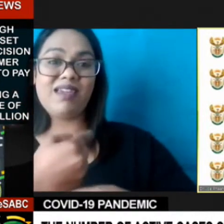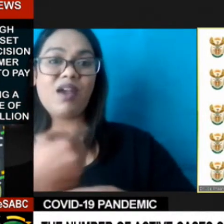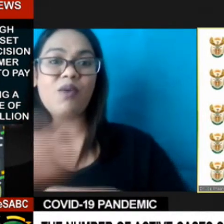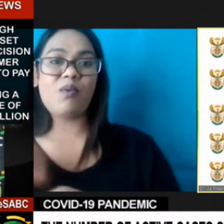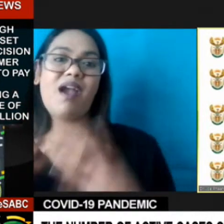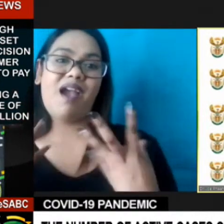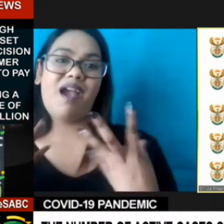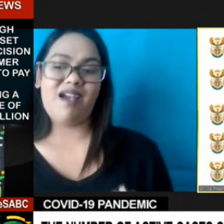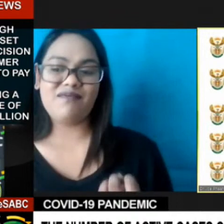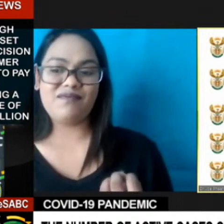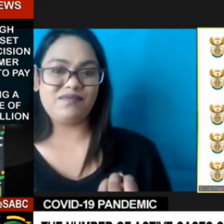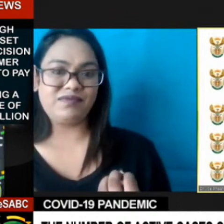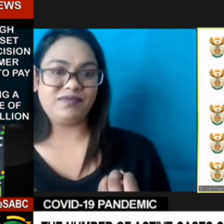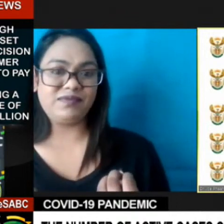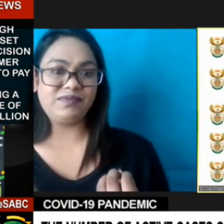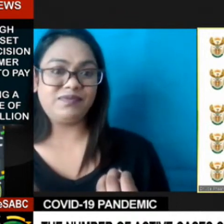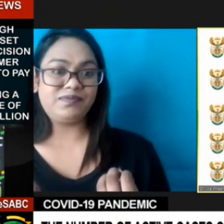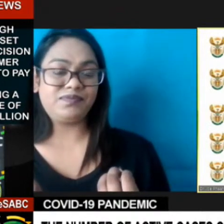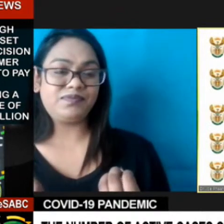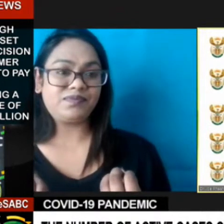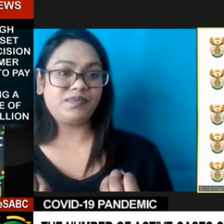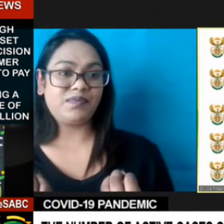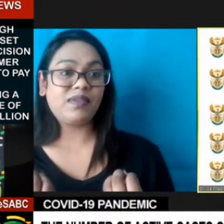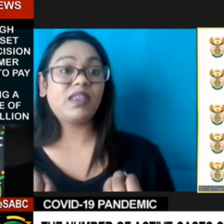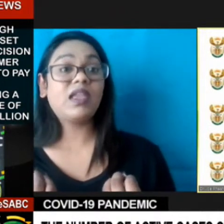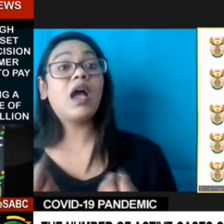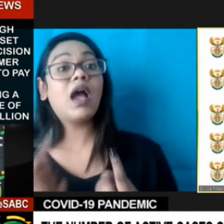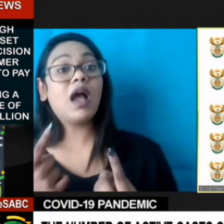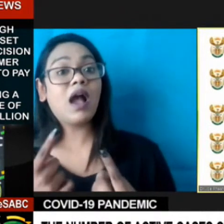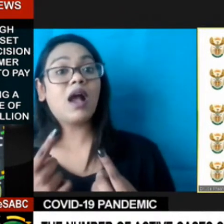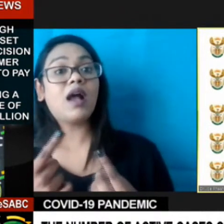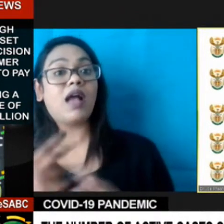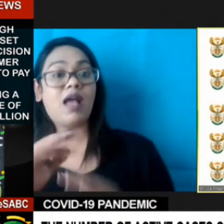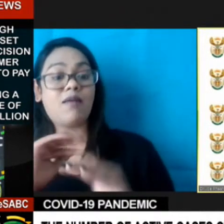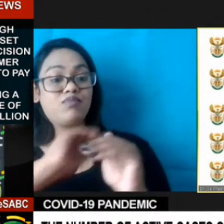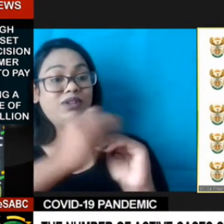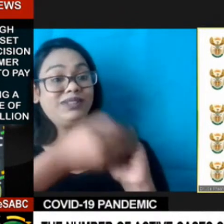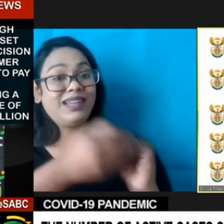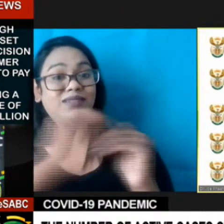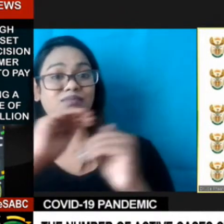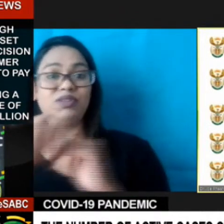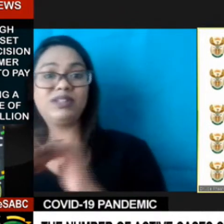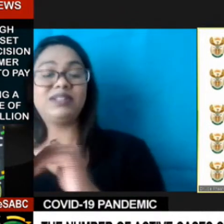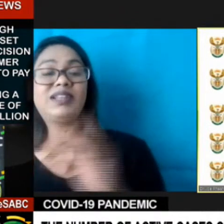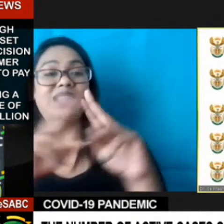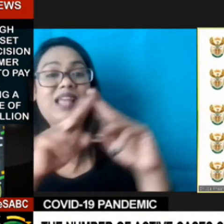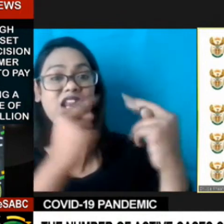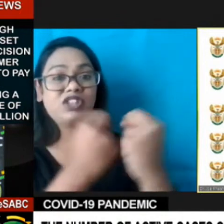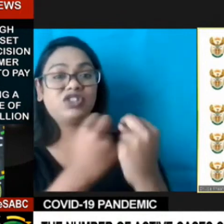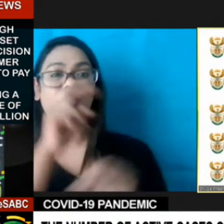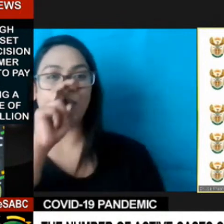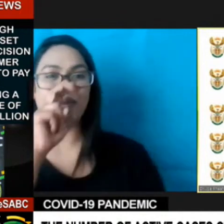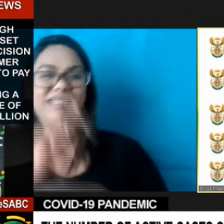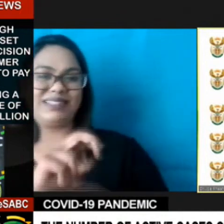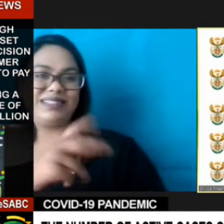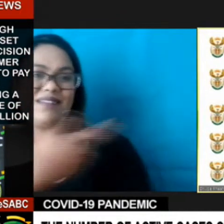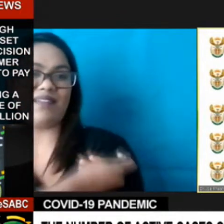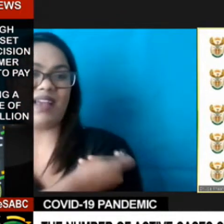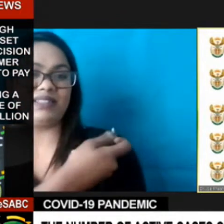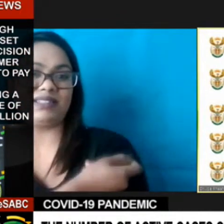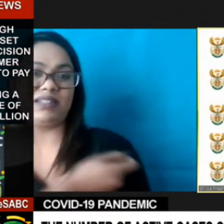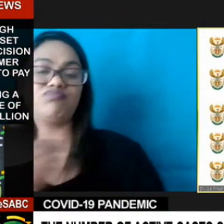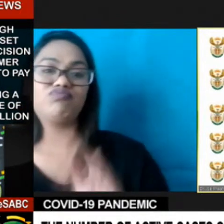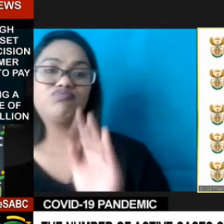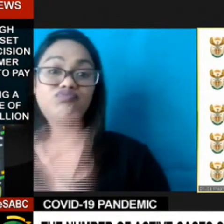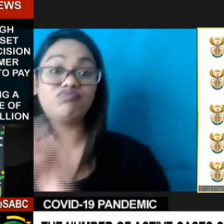vaccine coverage for us to reach our population immunity and protect the nation. The COVID-19 virus is still very active,